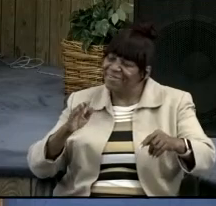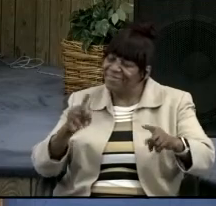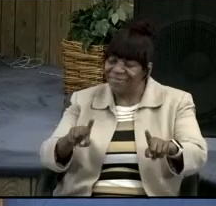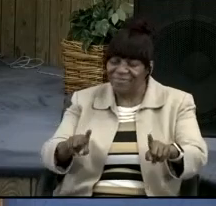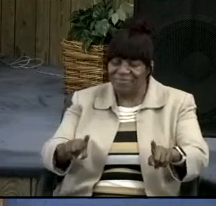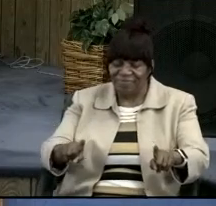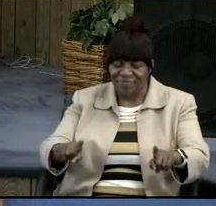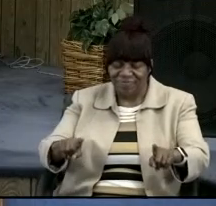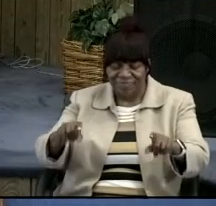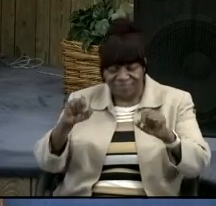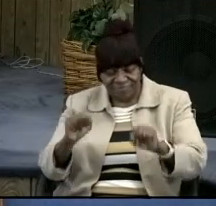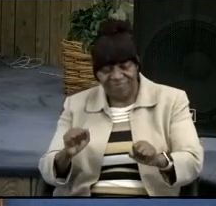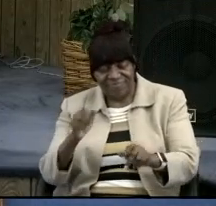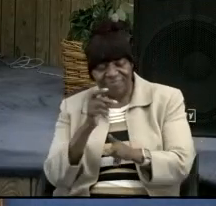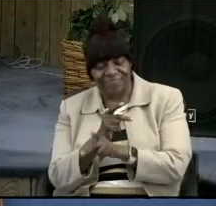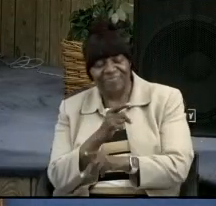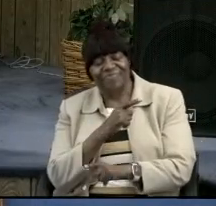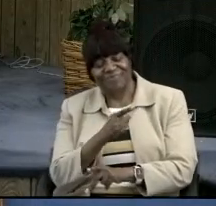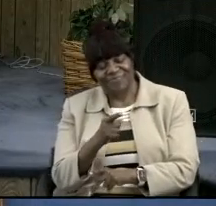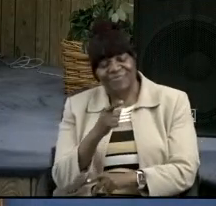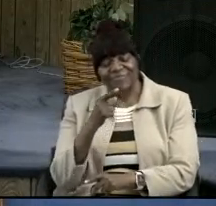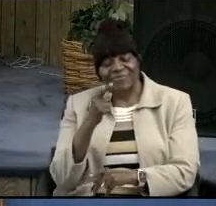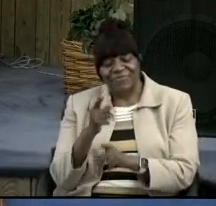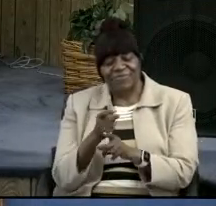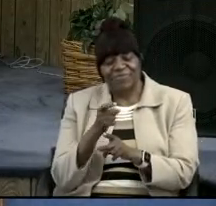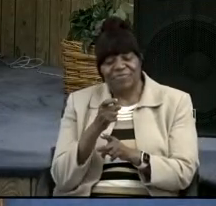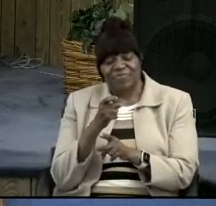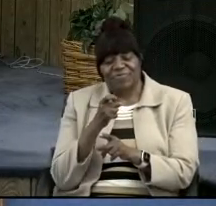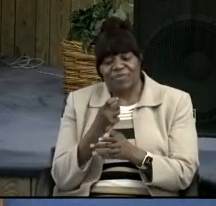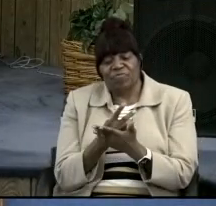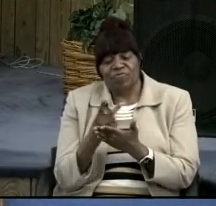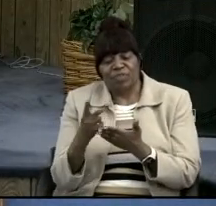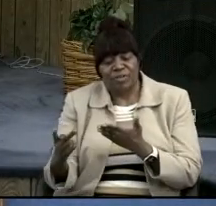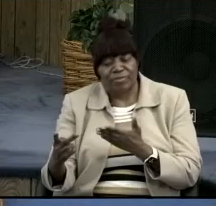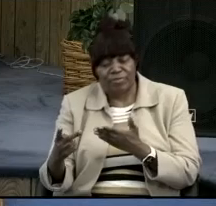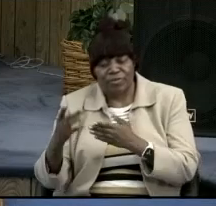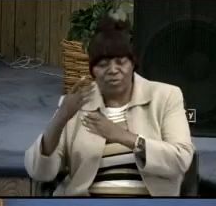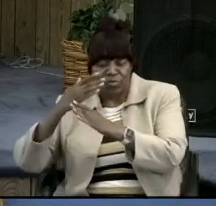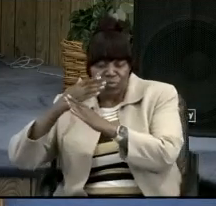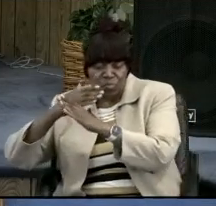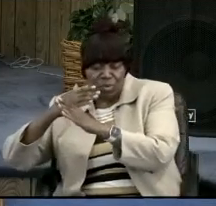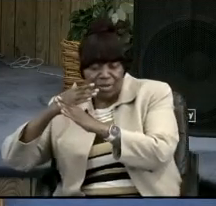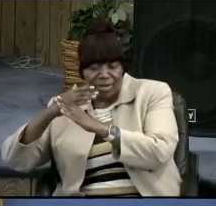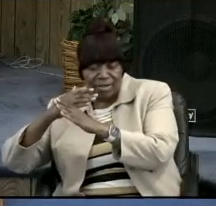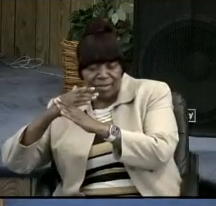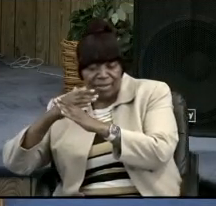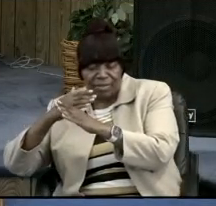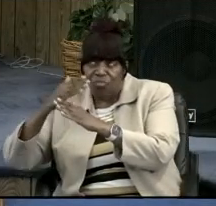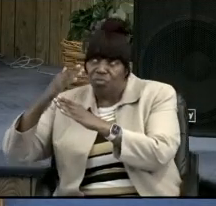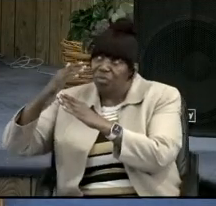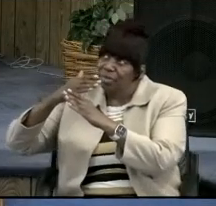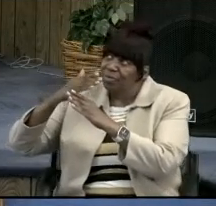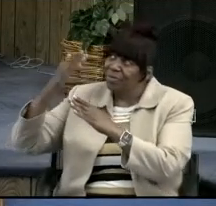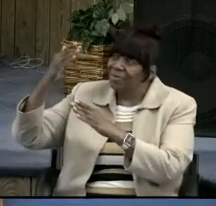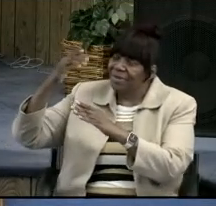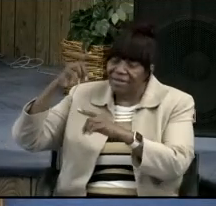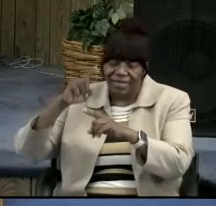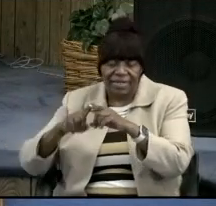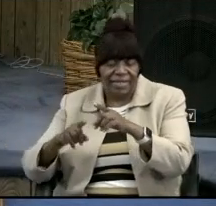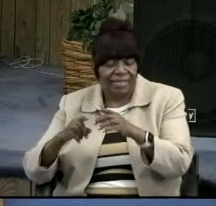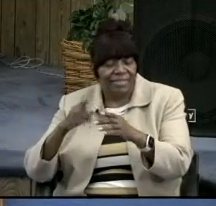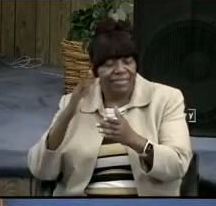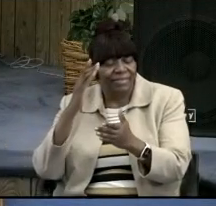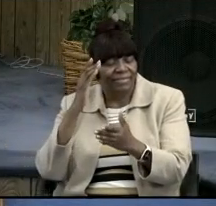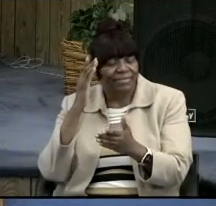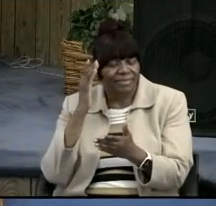See, he's able to keep you from falling. But if you have a stumbling block between you and God, then he can't stop you